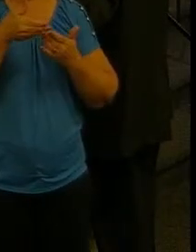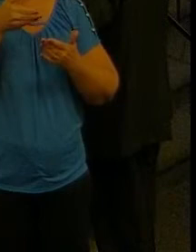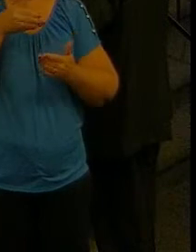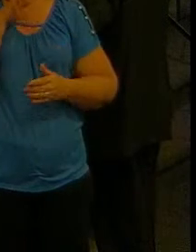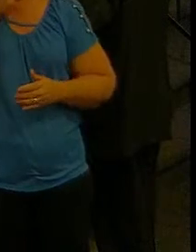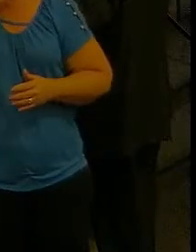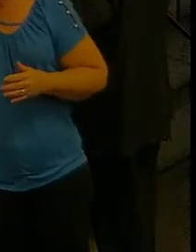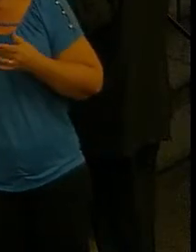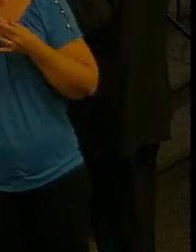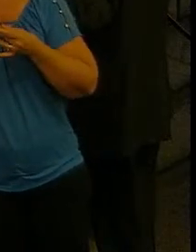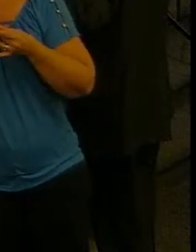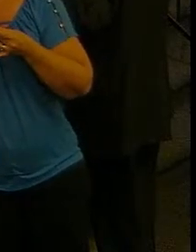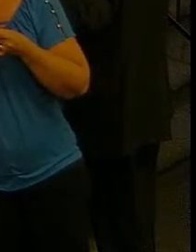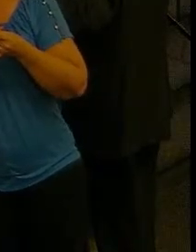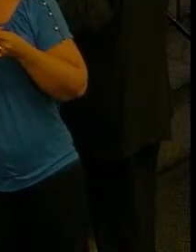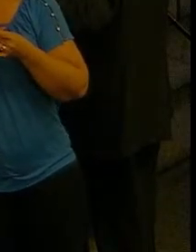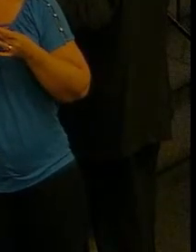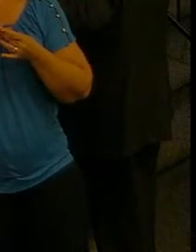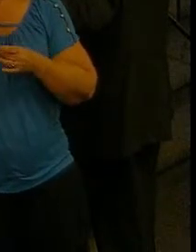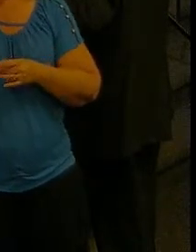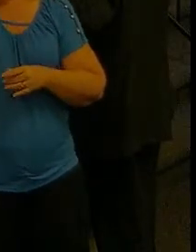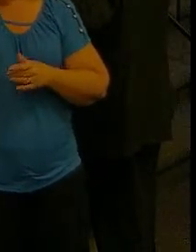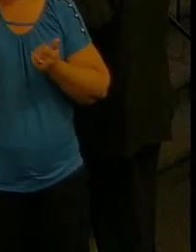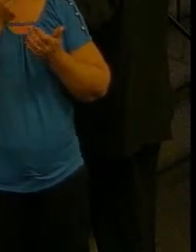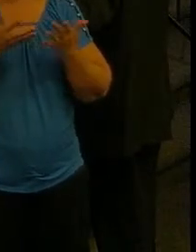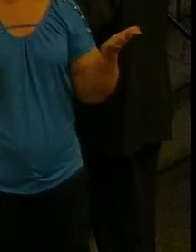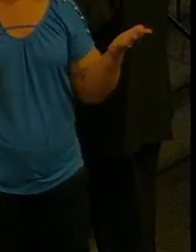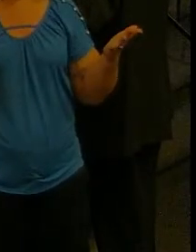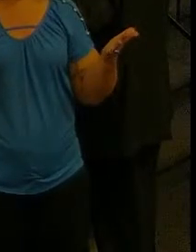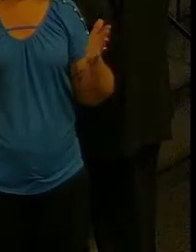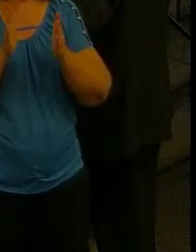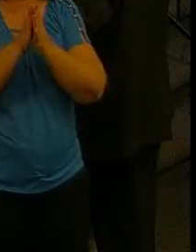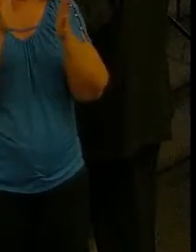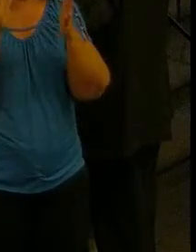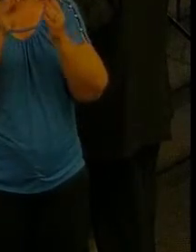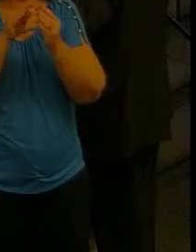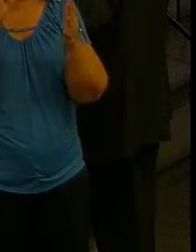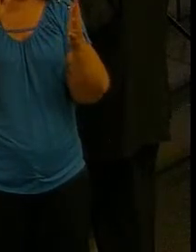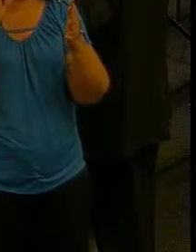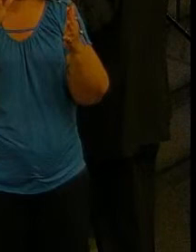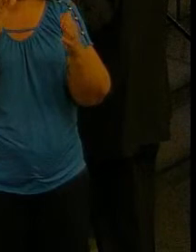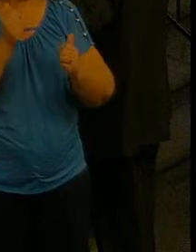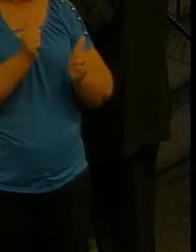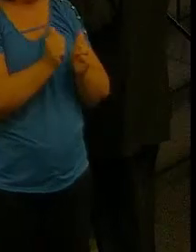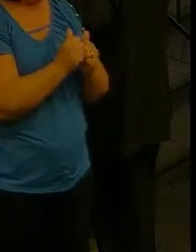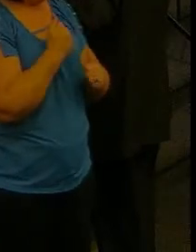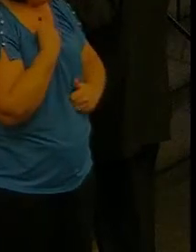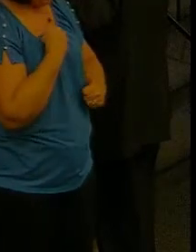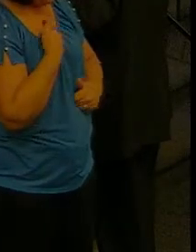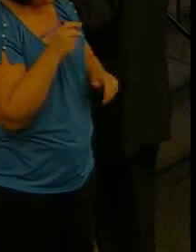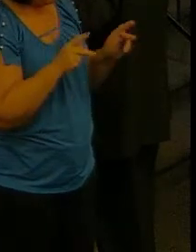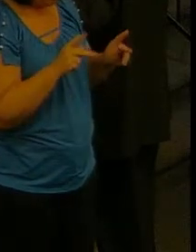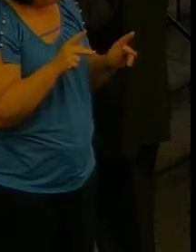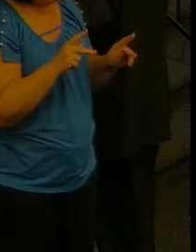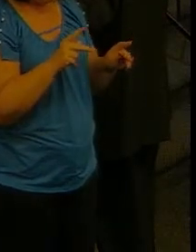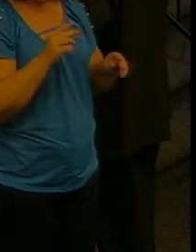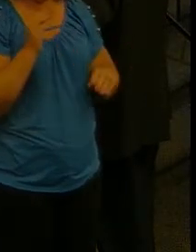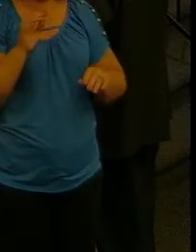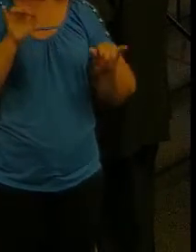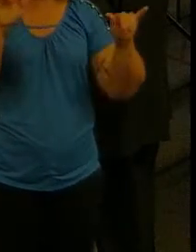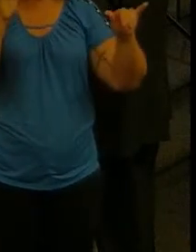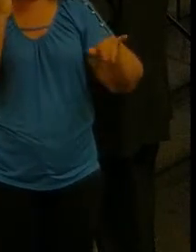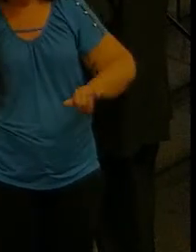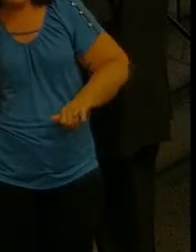they utter a word? So God, meet the needs of your people today. We'll give you all the praise and glory in advance. Be with our military folks who are not here today, or homebound who are listening online